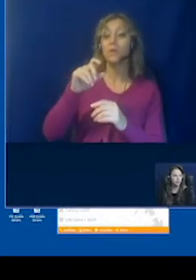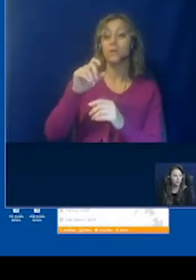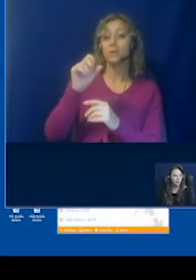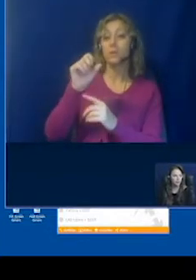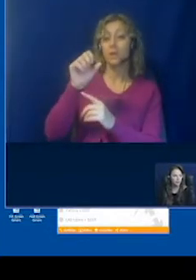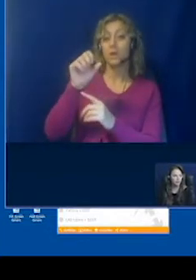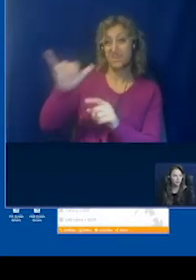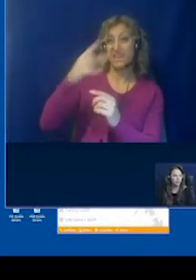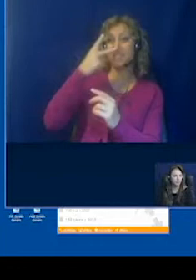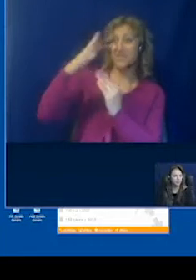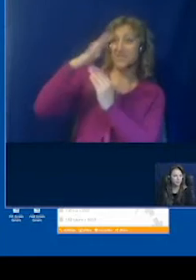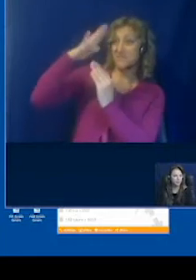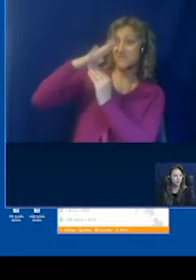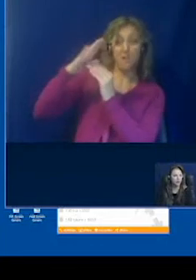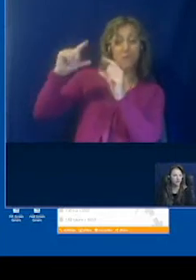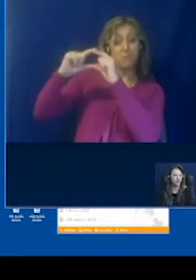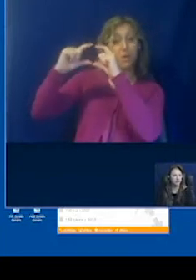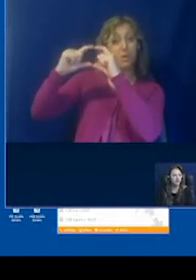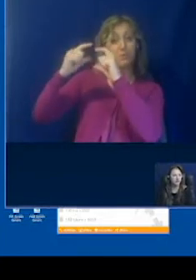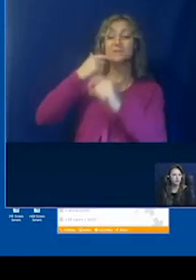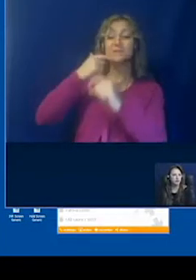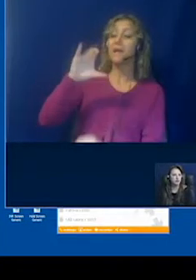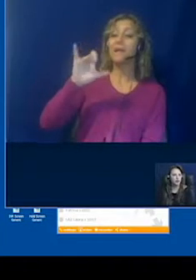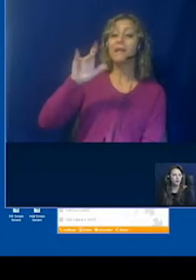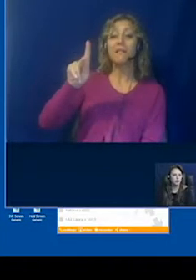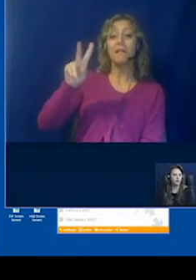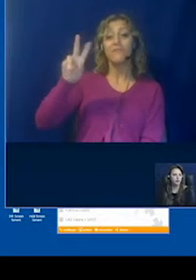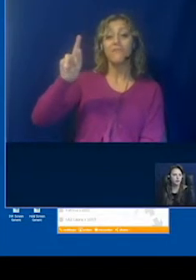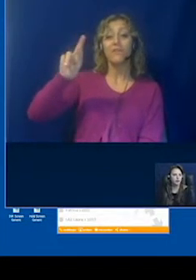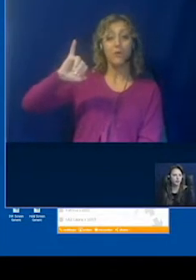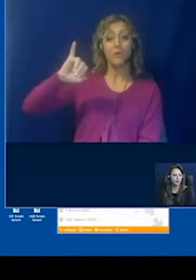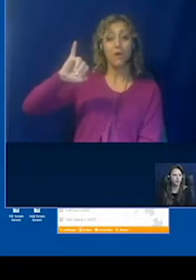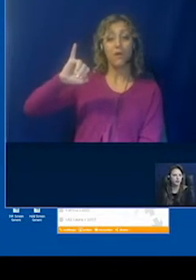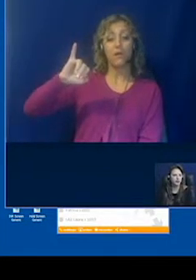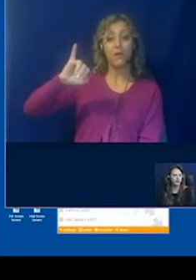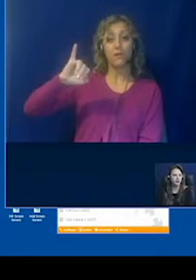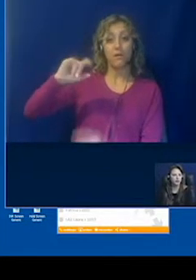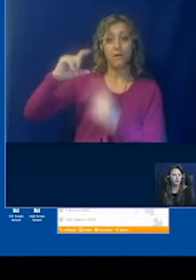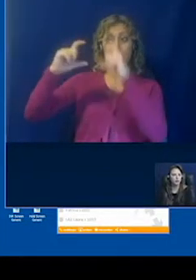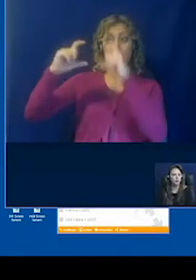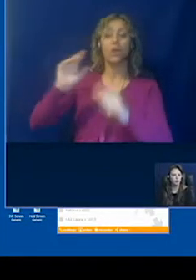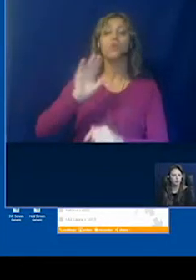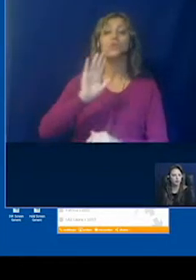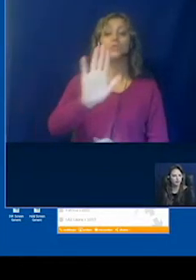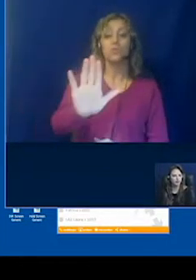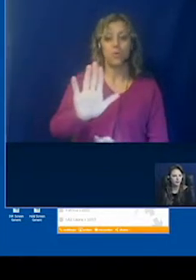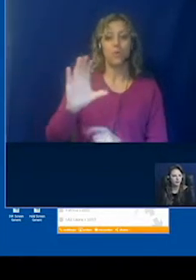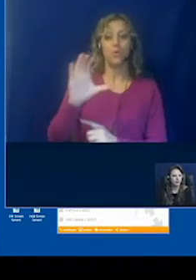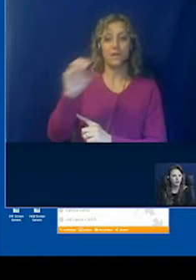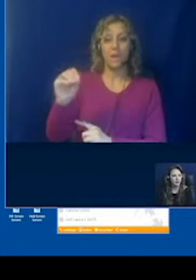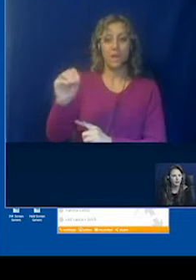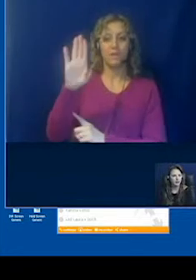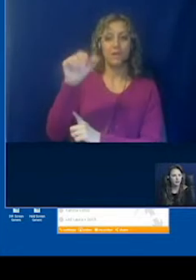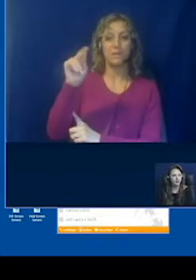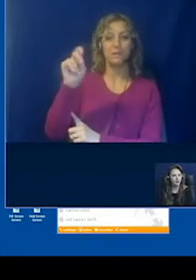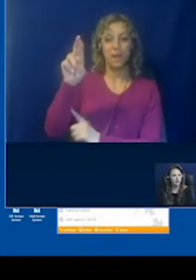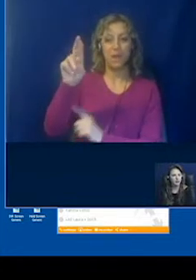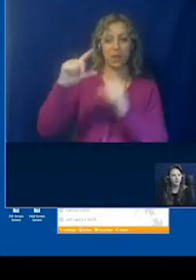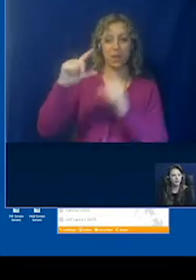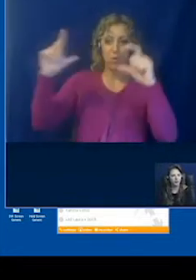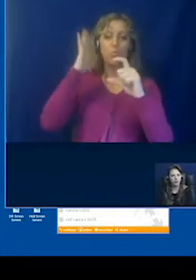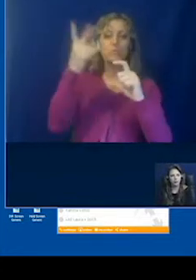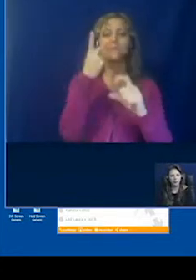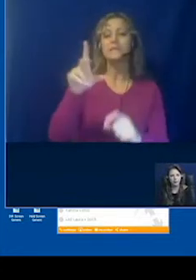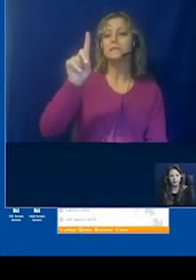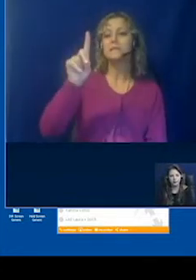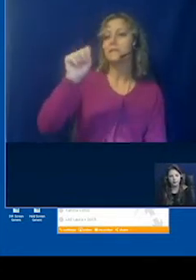top where it says click VRI, this is where your company logo will be. The company